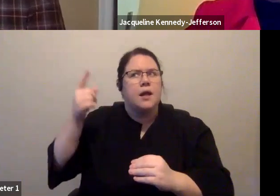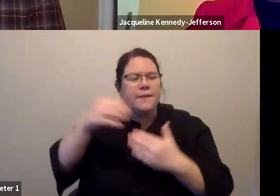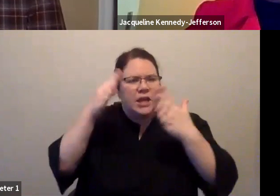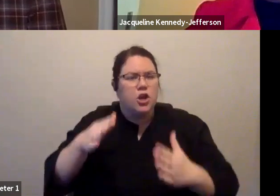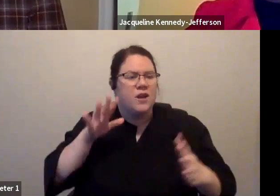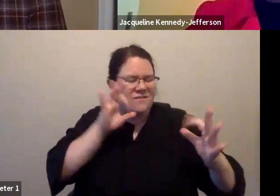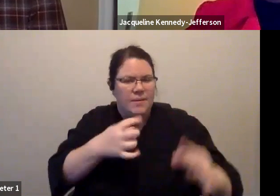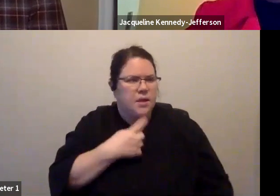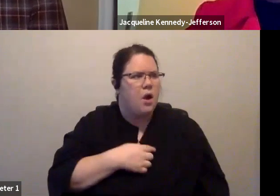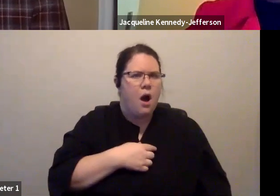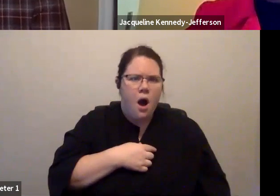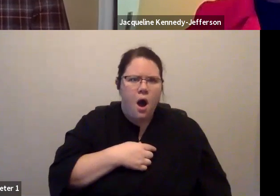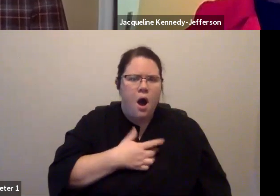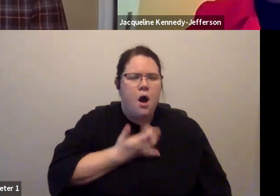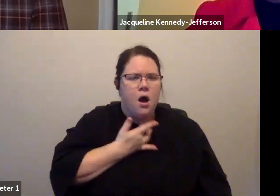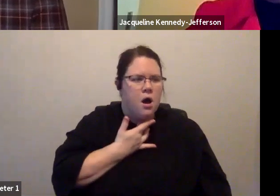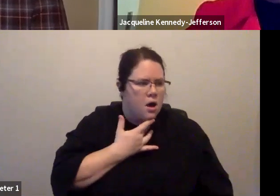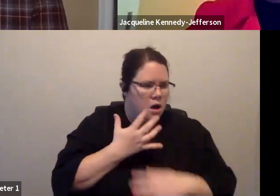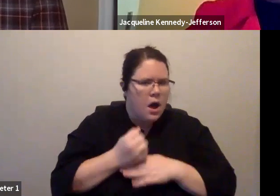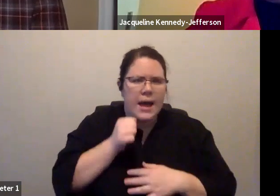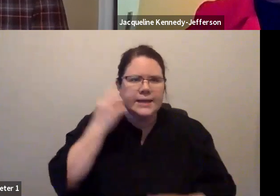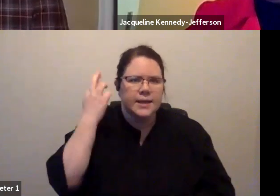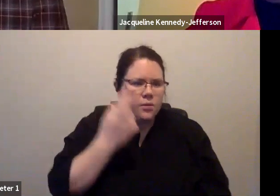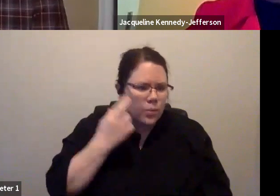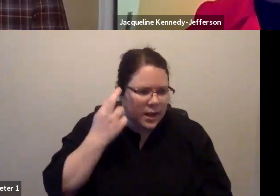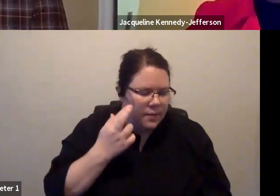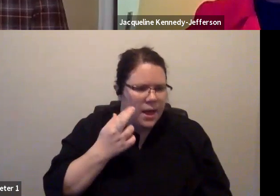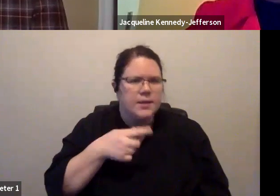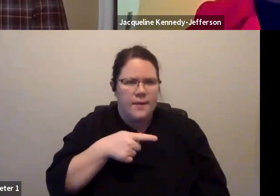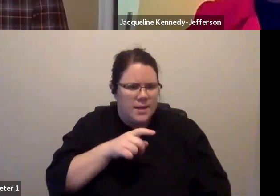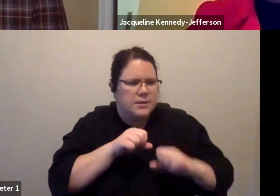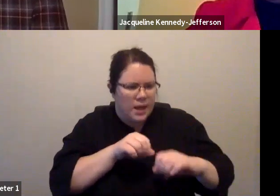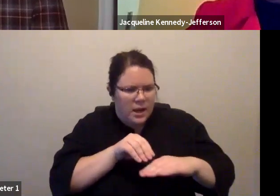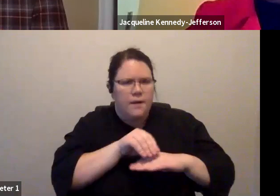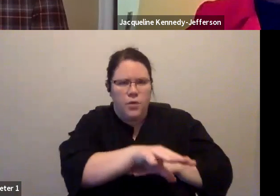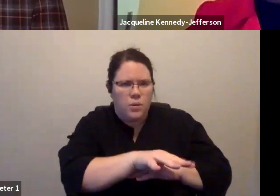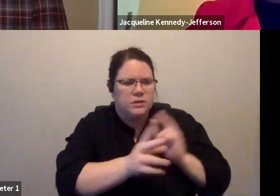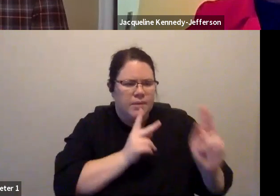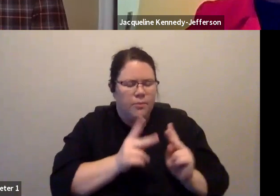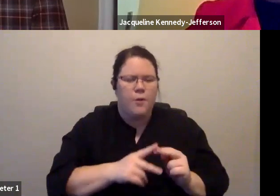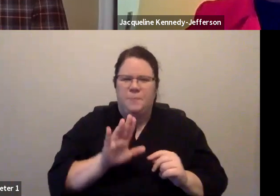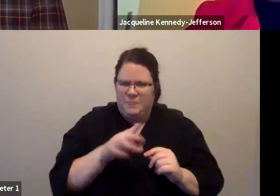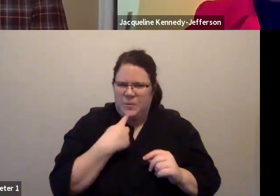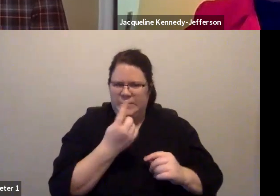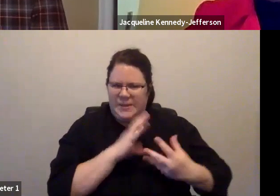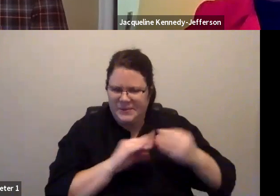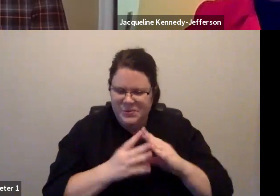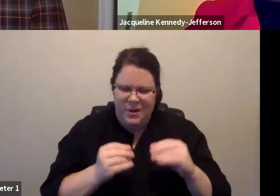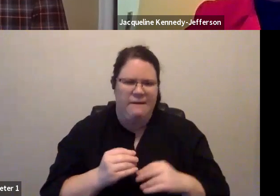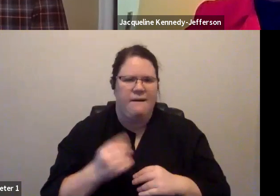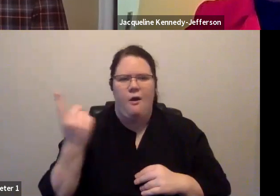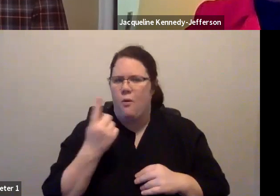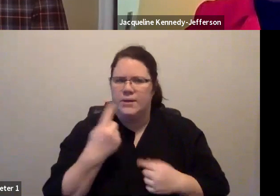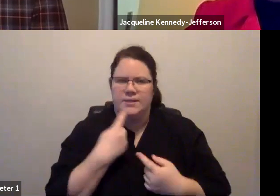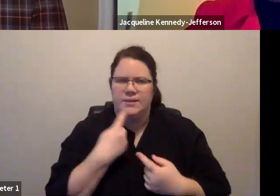realize, what that can, how that can impact people. And just really quickly, one story I always share is when I was back